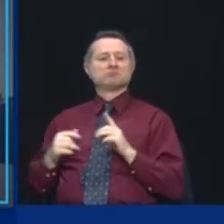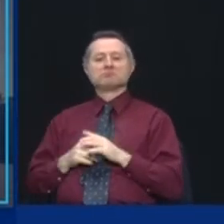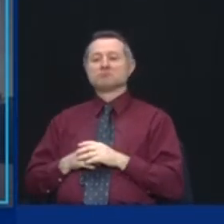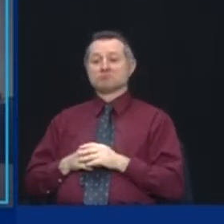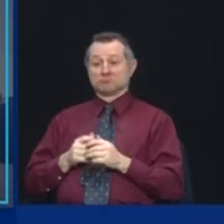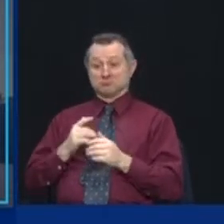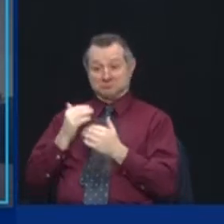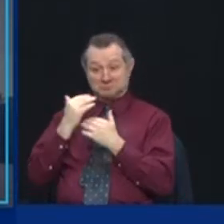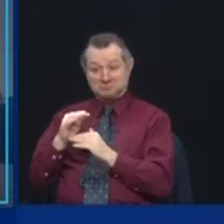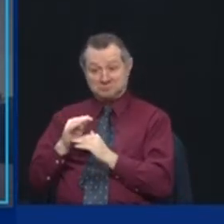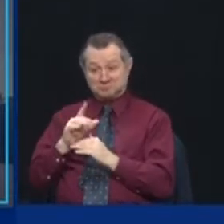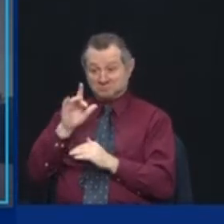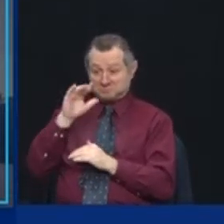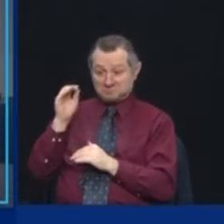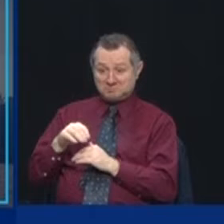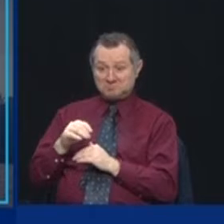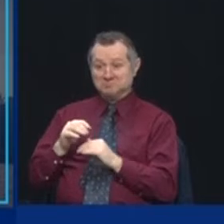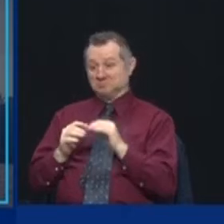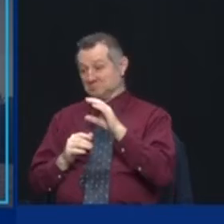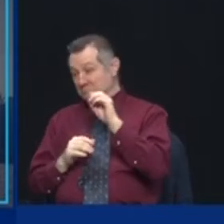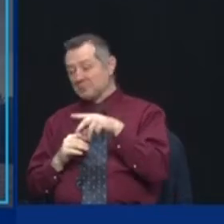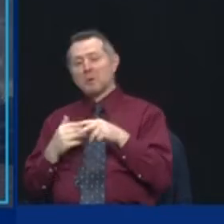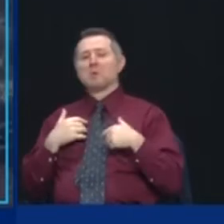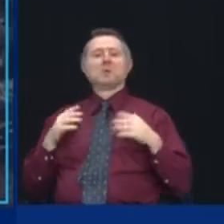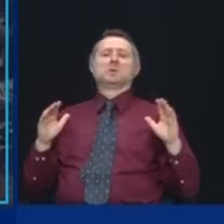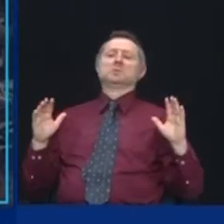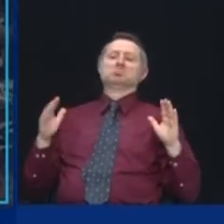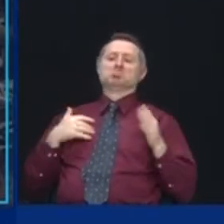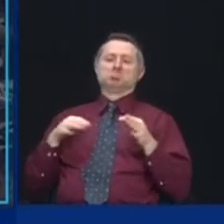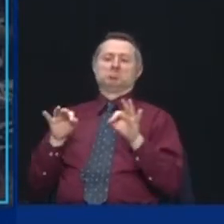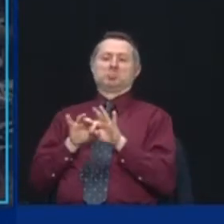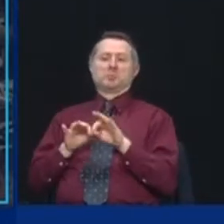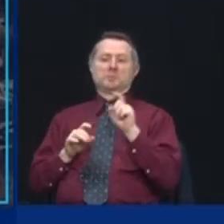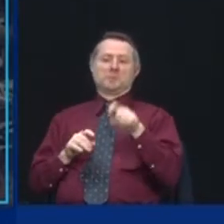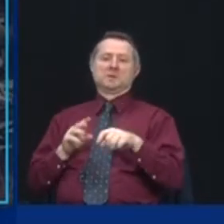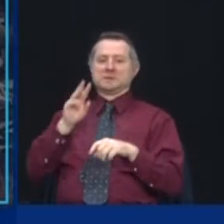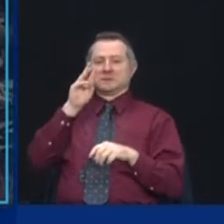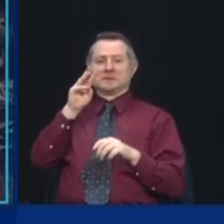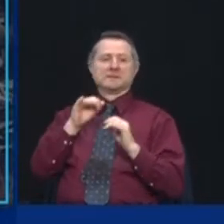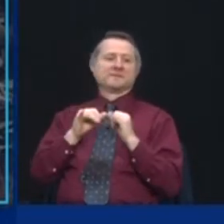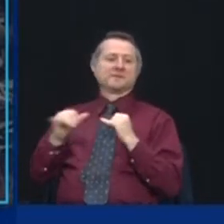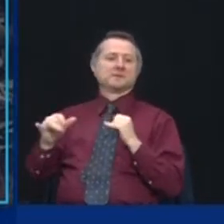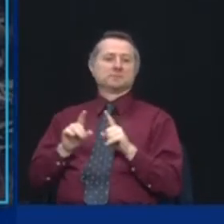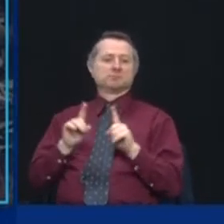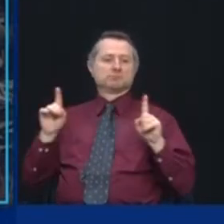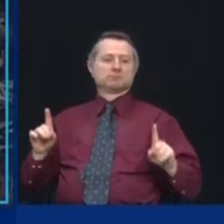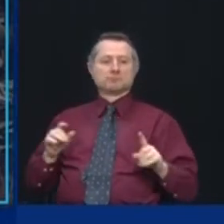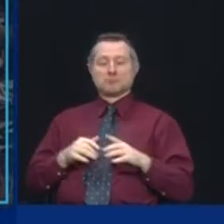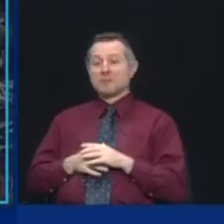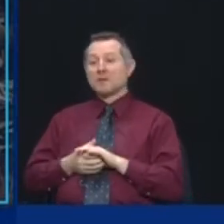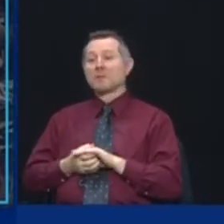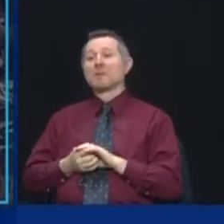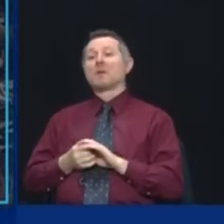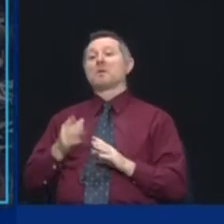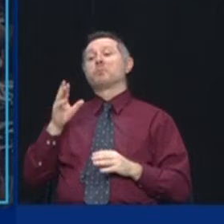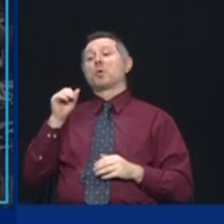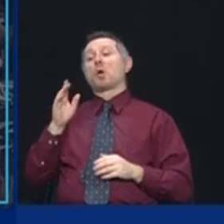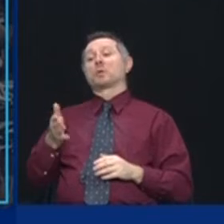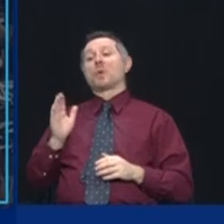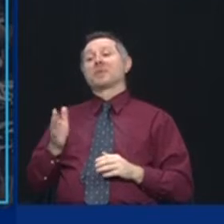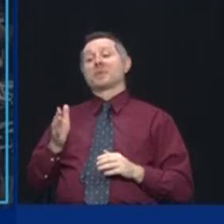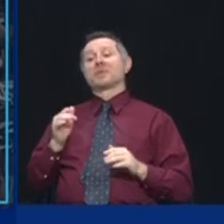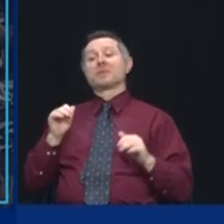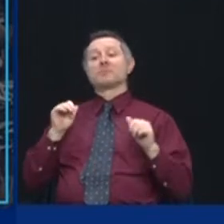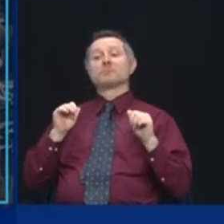restriction that remains, the 6 feet social distancing. Broadway tickets go on sale today at 100% capacity